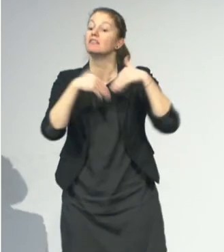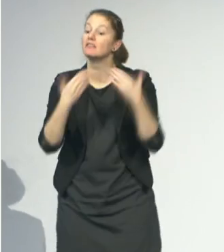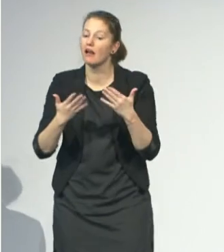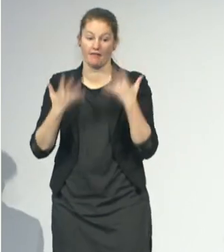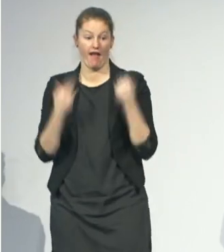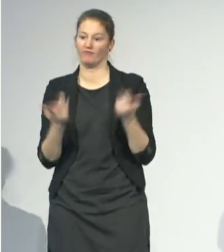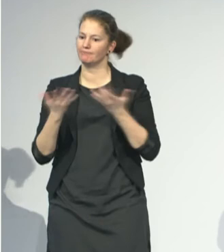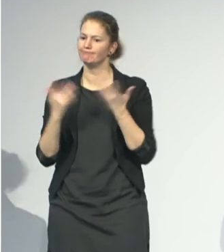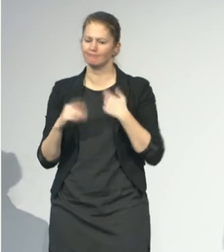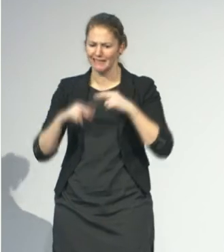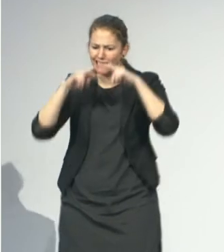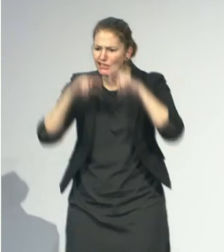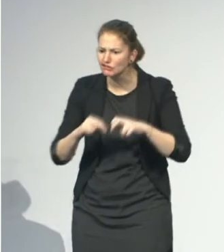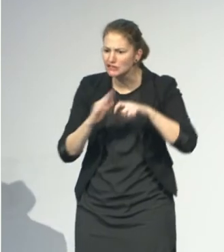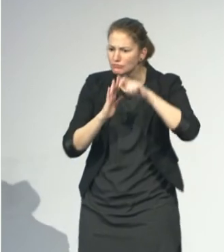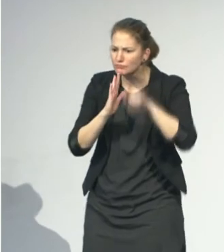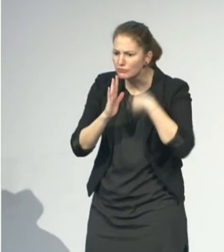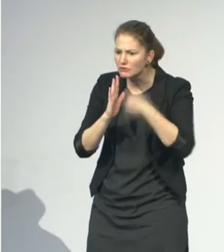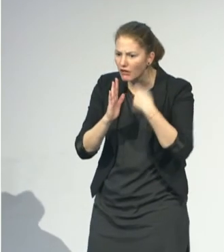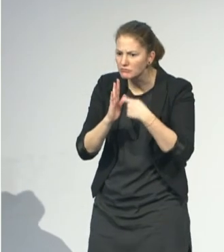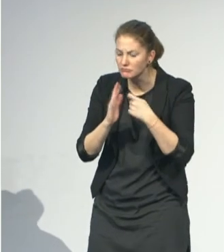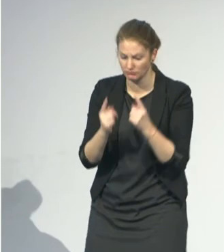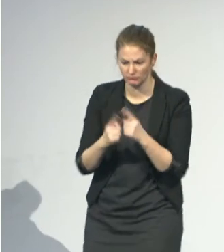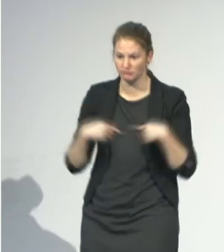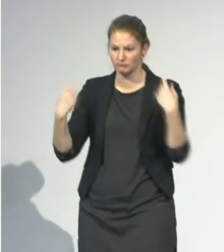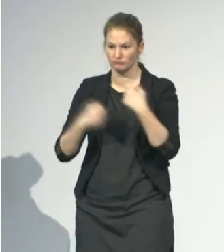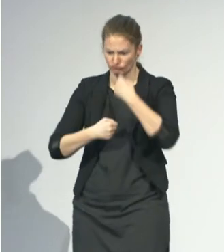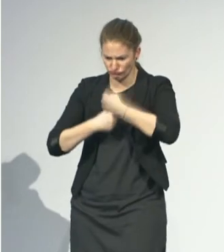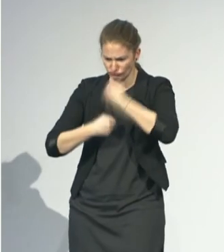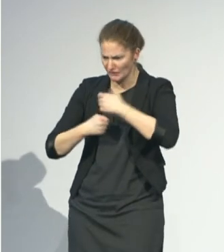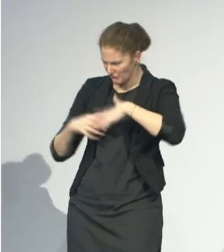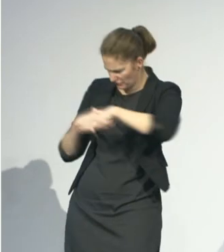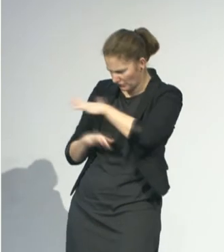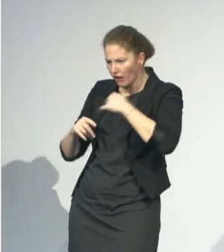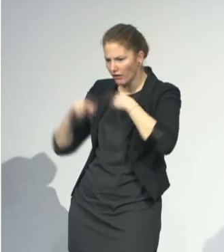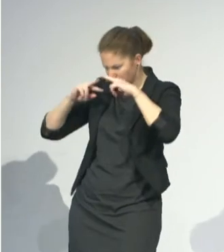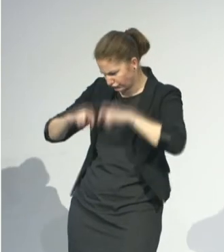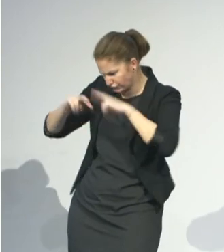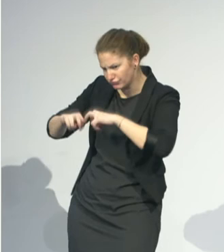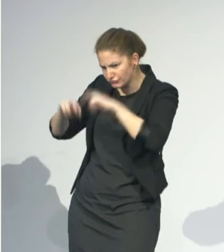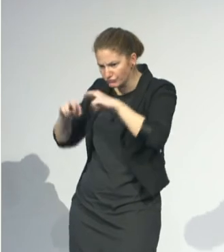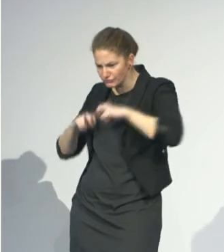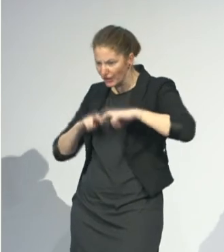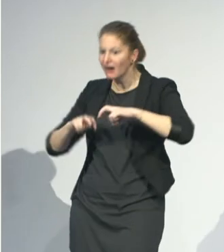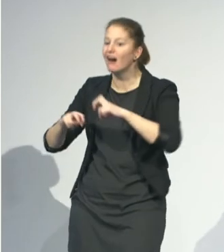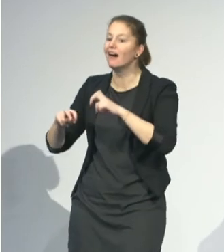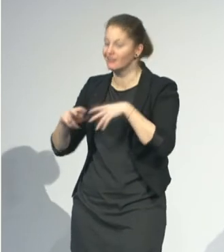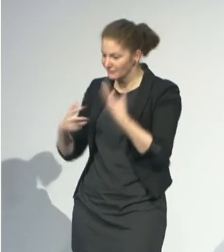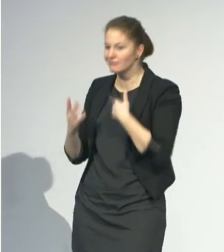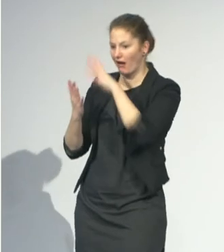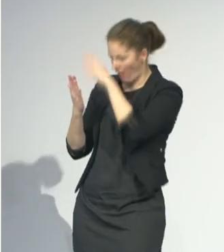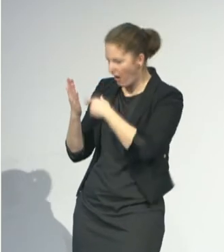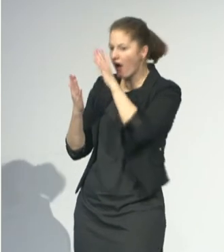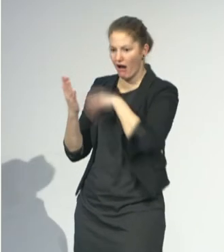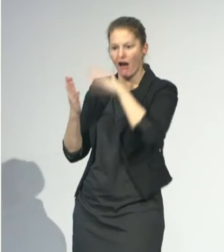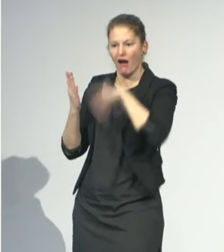going, well, maybe we need to study this a little bit and understand what's going on. And the final findings from that will be out within the next month or two.